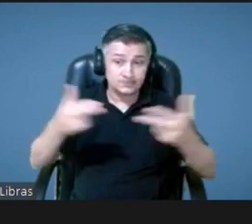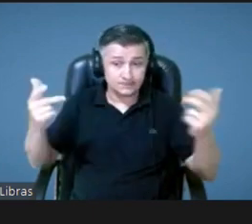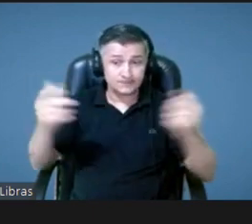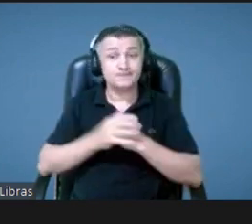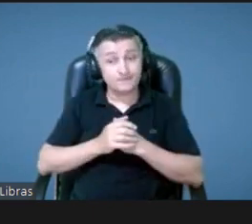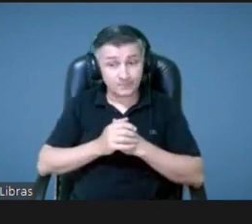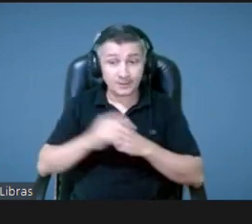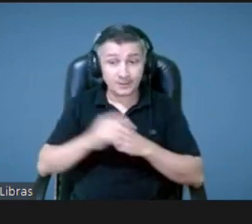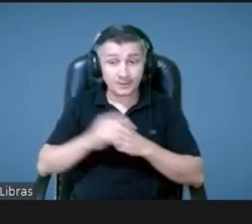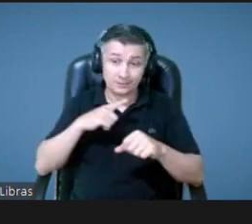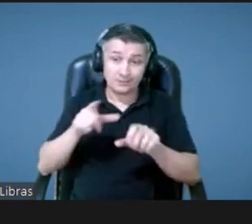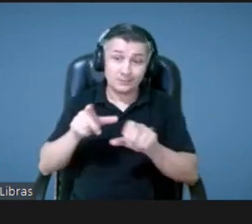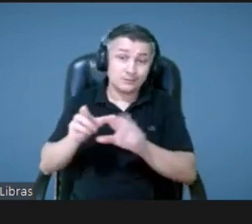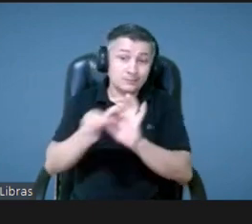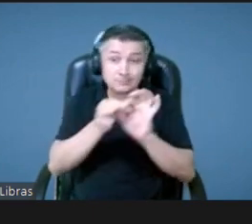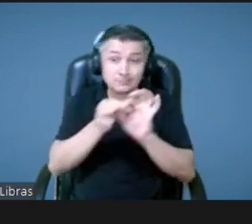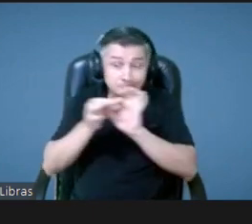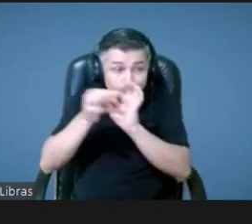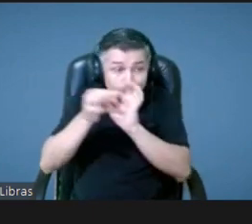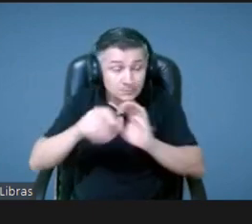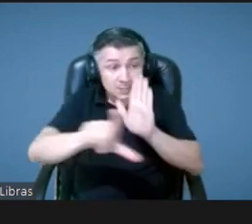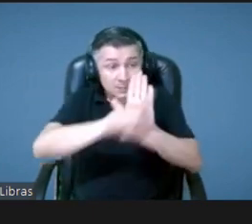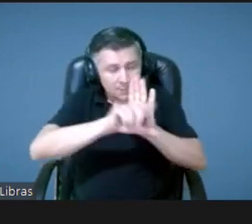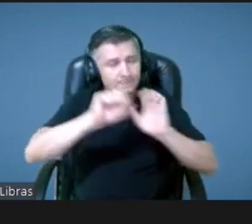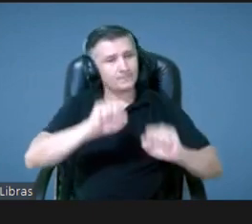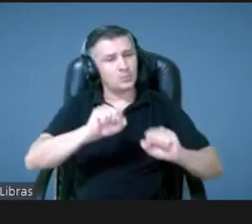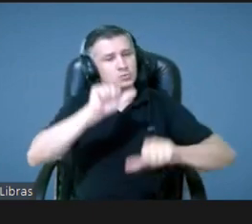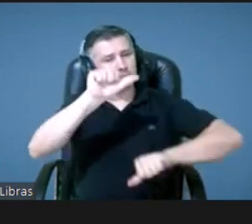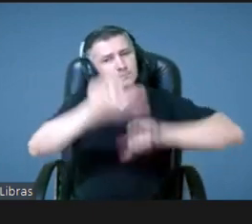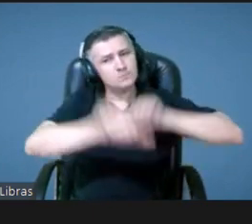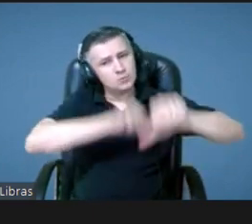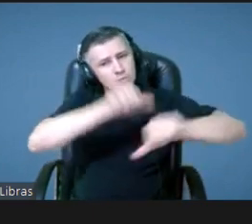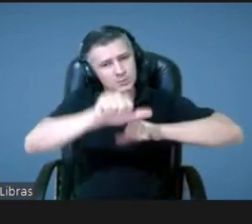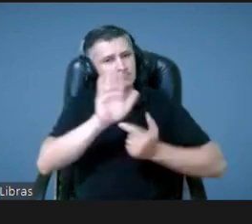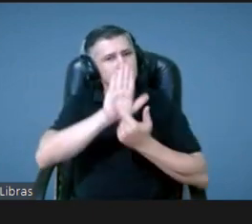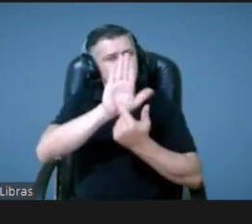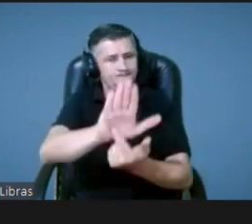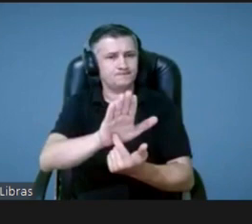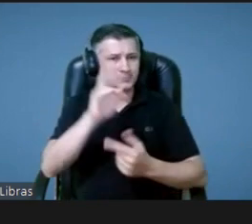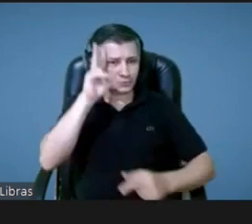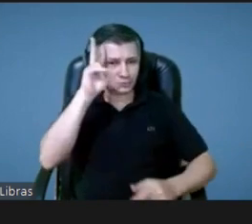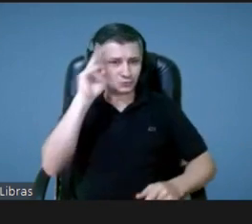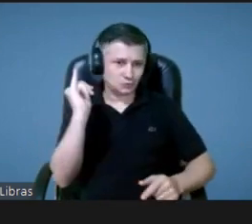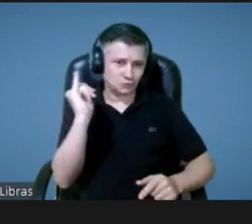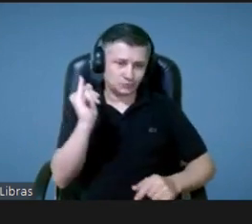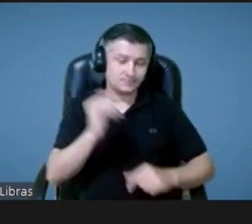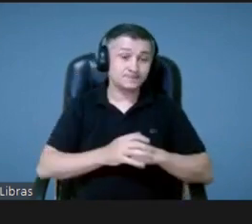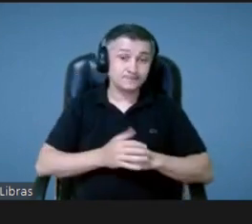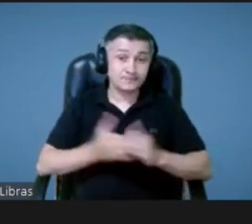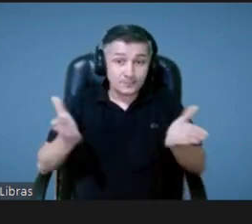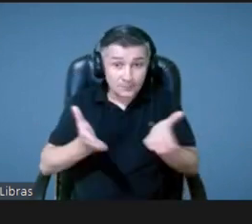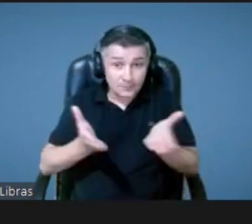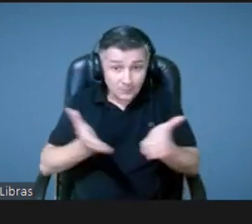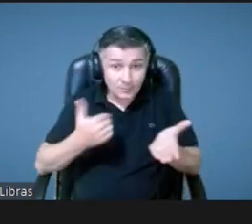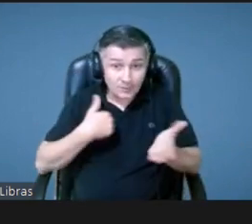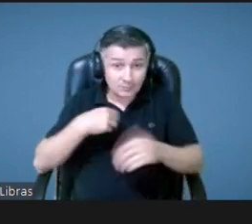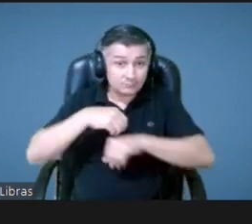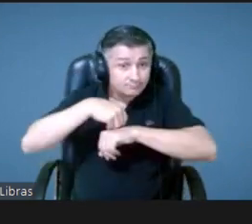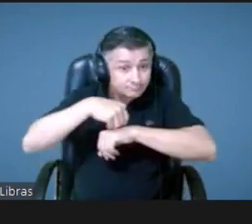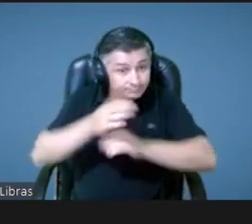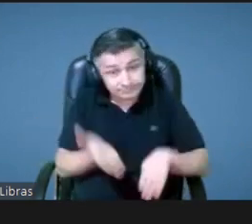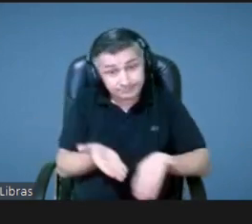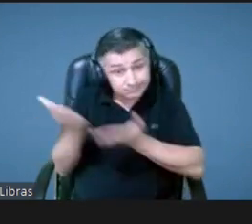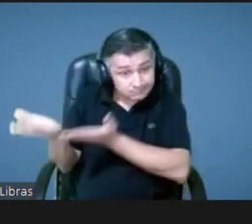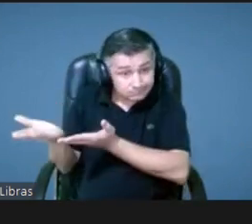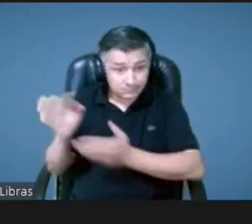events. Changes in macroeconomic policies or legislation may also affect the projections made here.